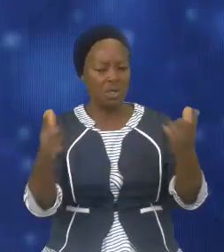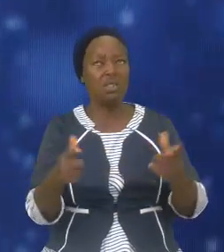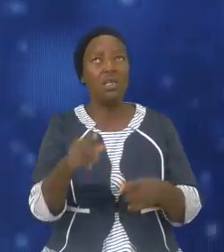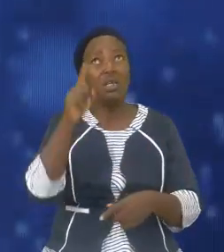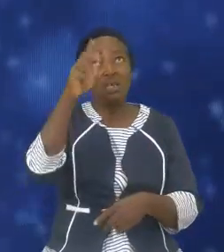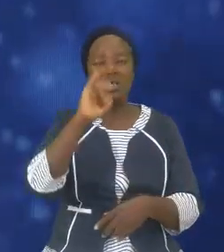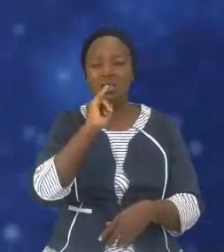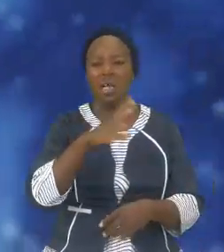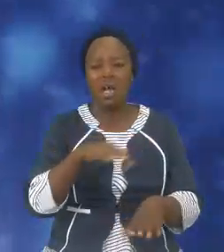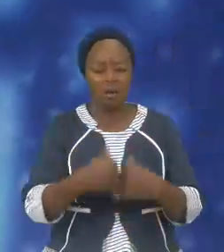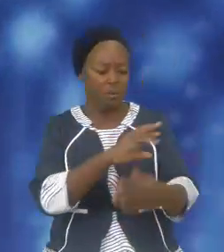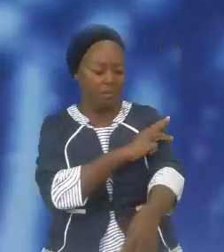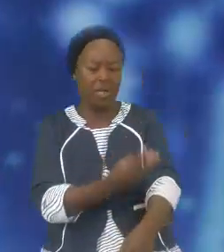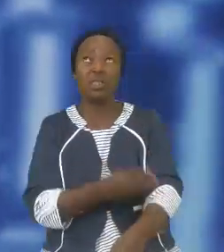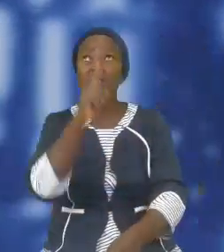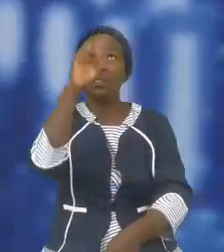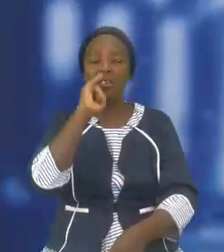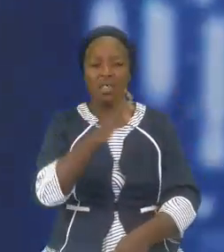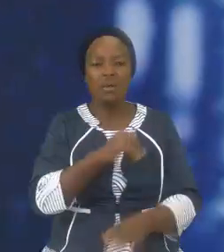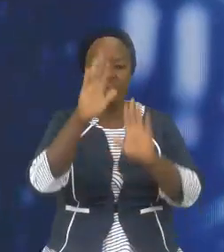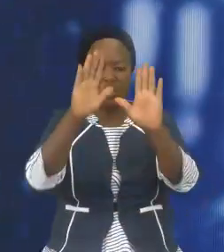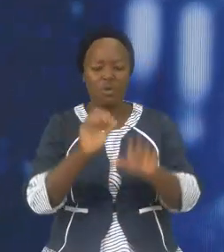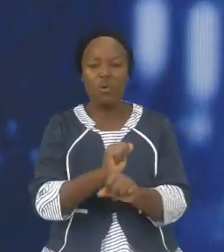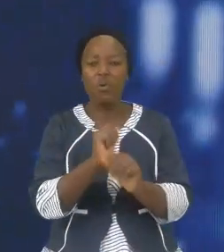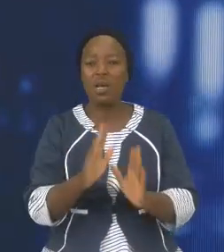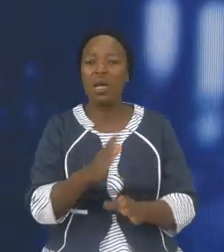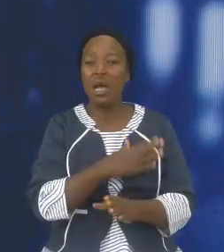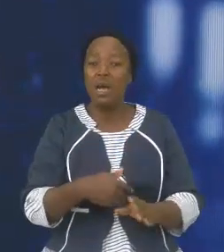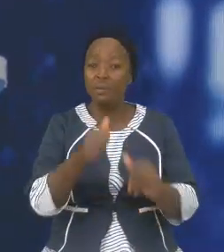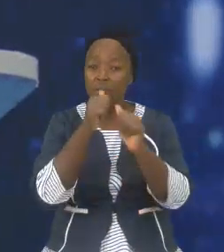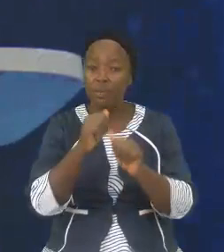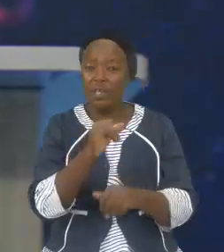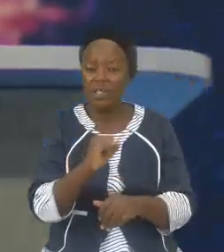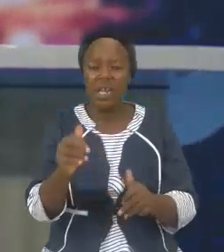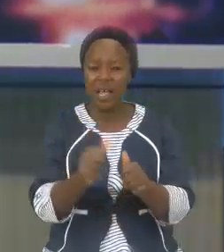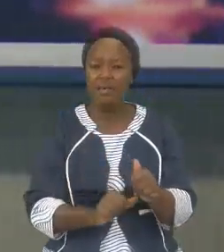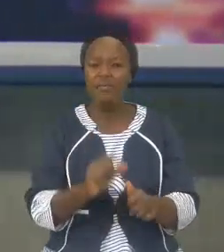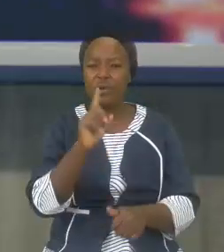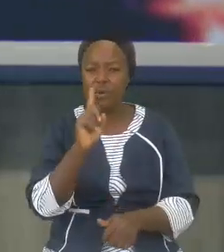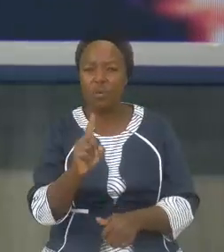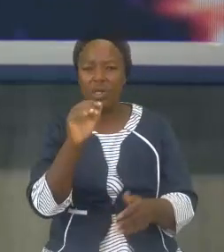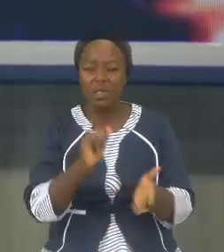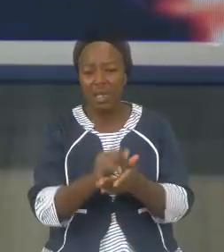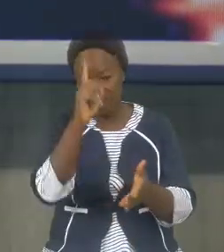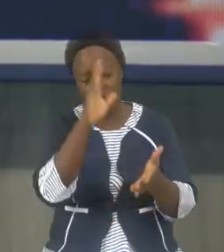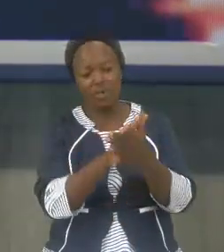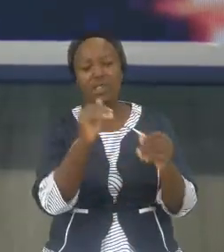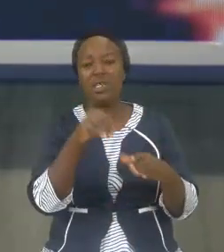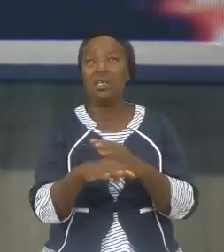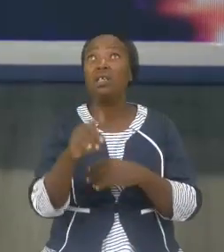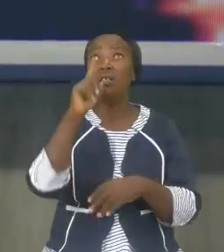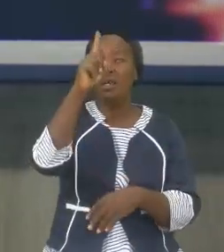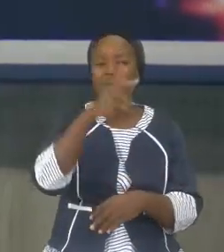he is, miracle worker, and blessing everyone that trusts in him. Even